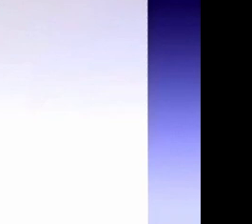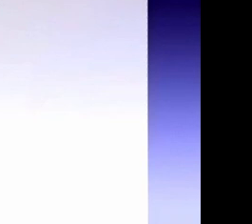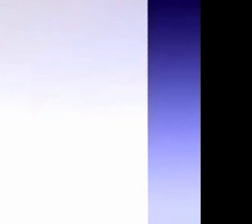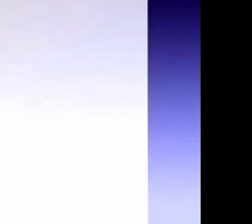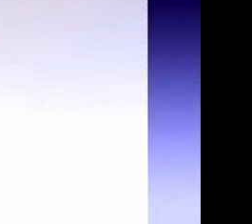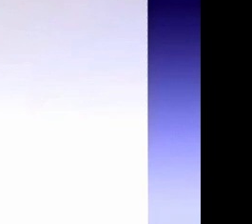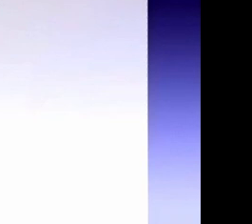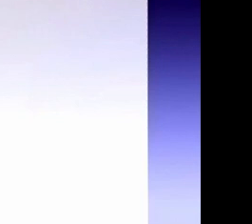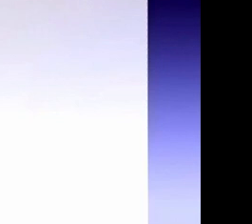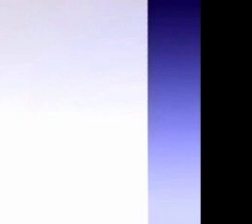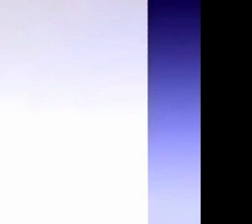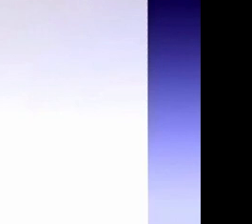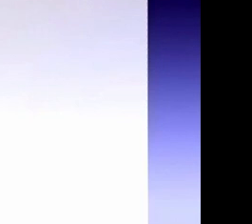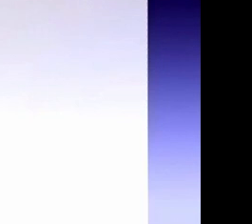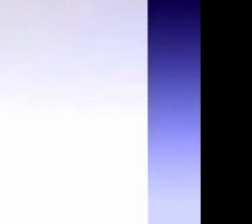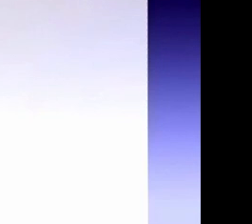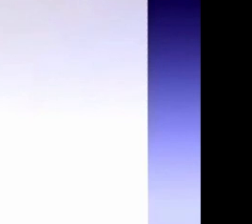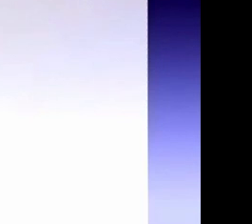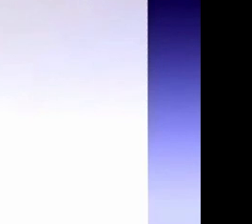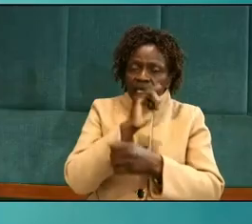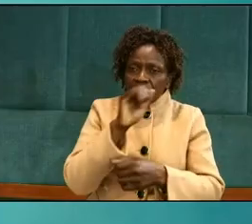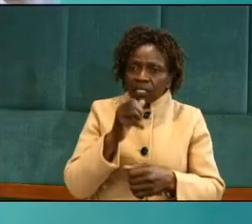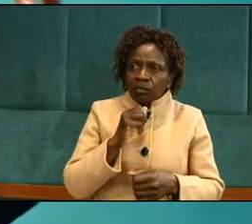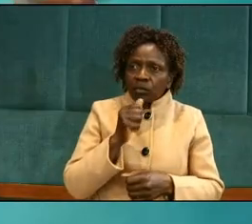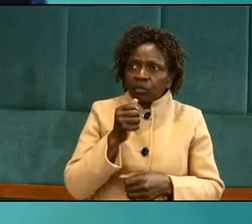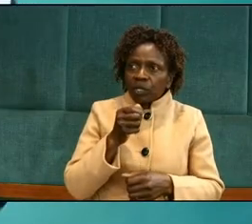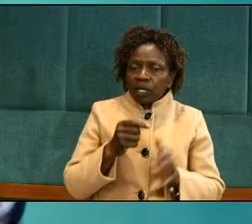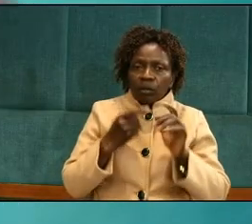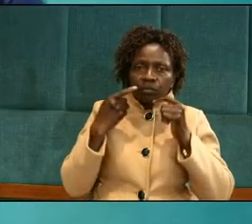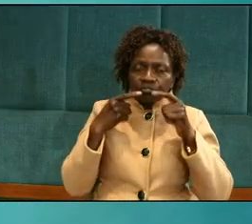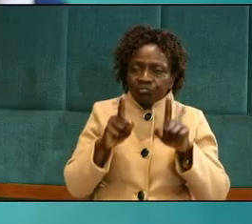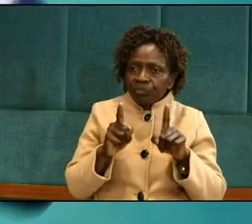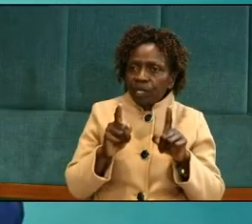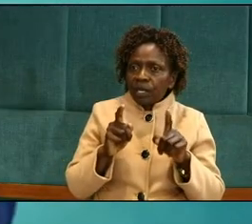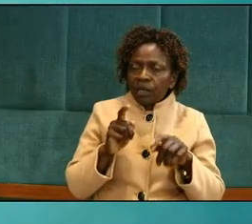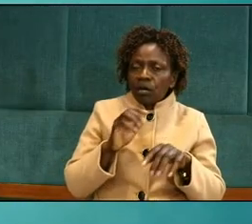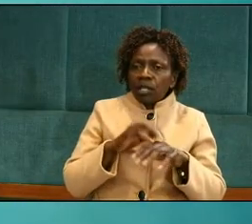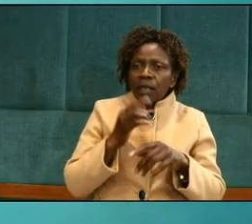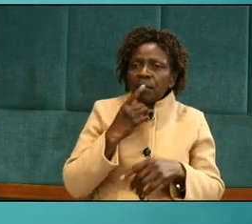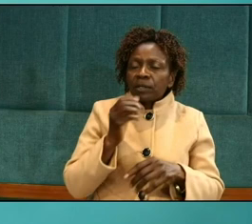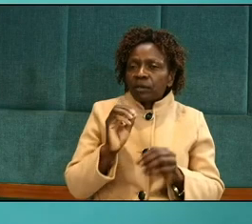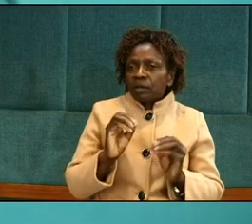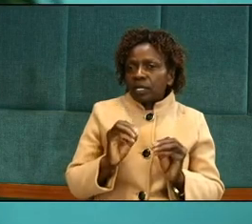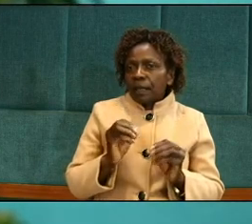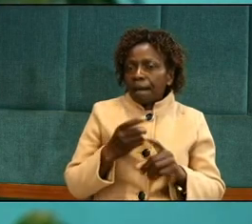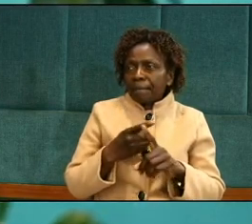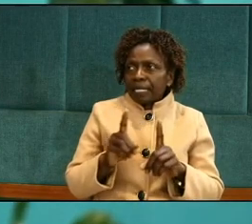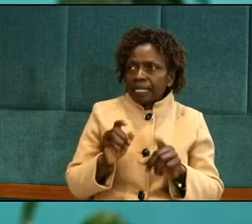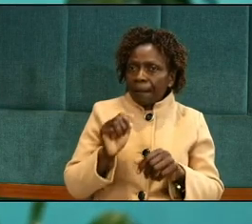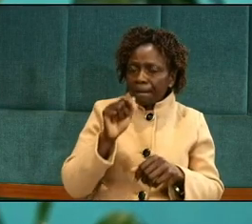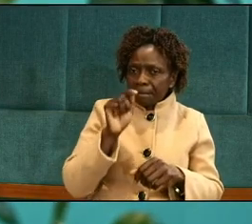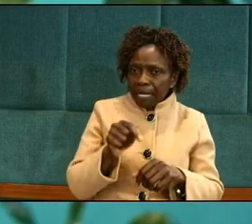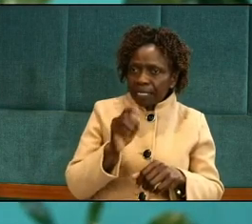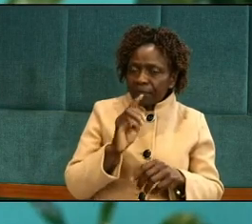practical experience. Love is not just to be proclaimed and pronounced on the mouth. Rather, it should